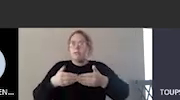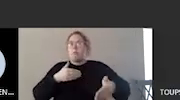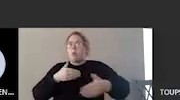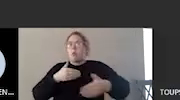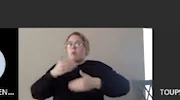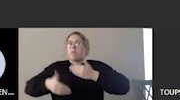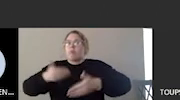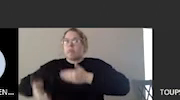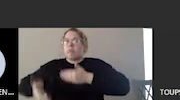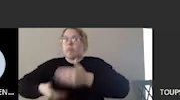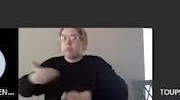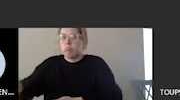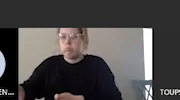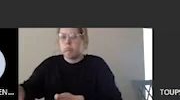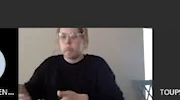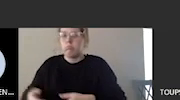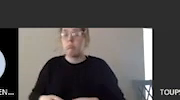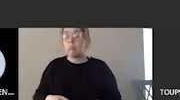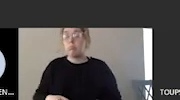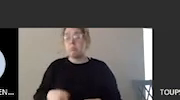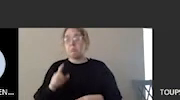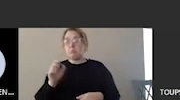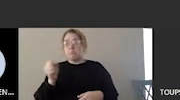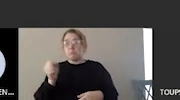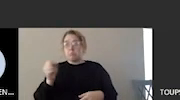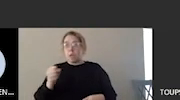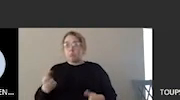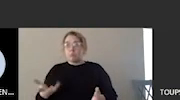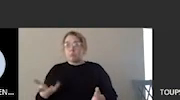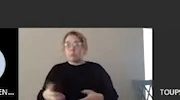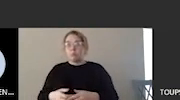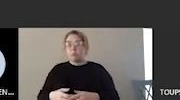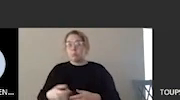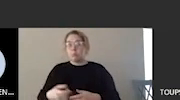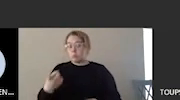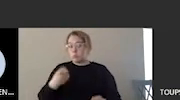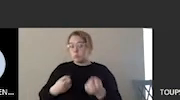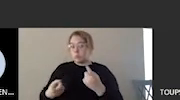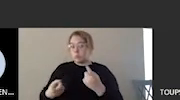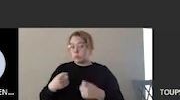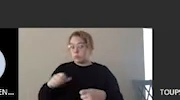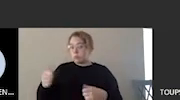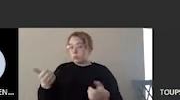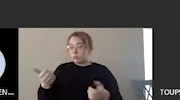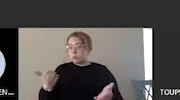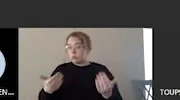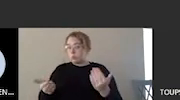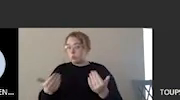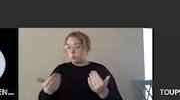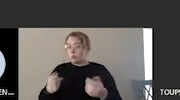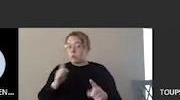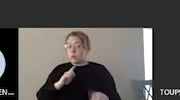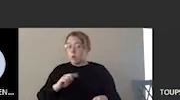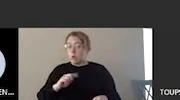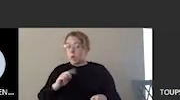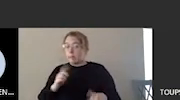All right. So, any other questions or comments?